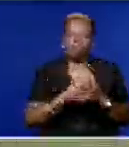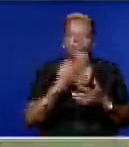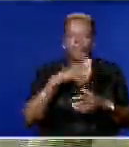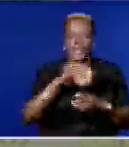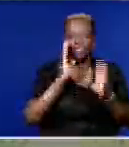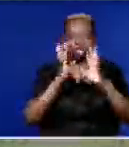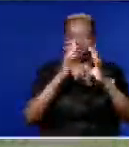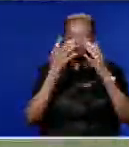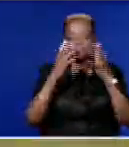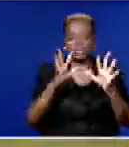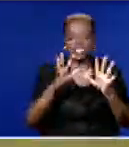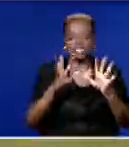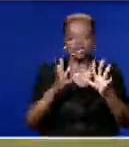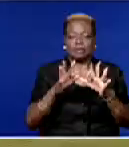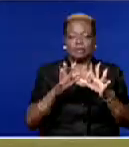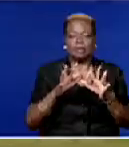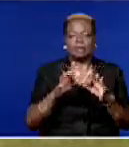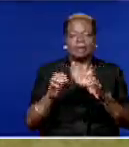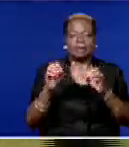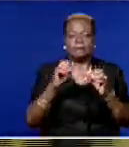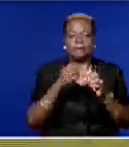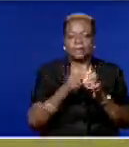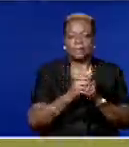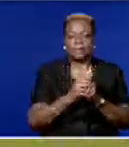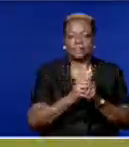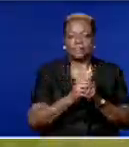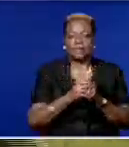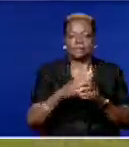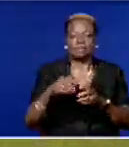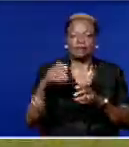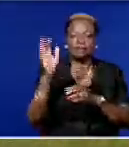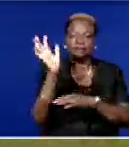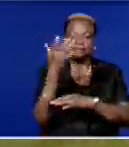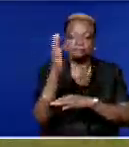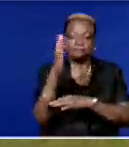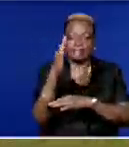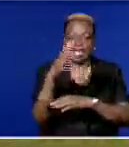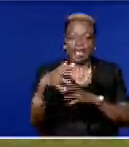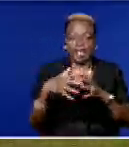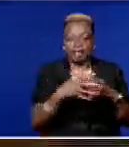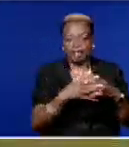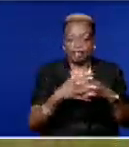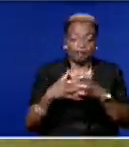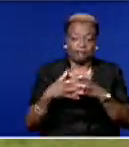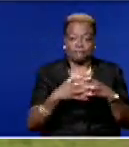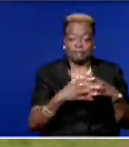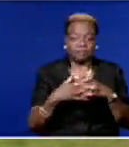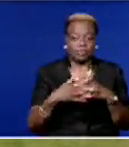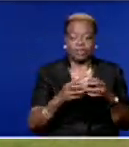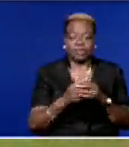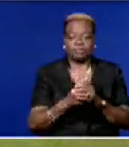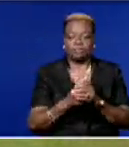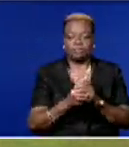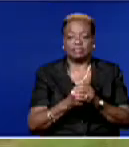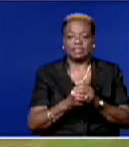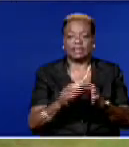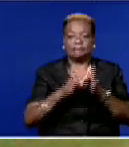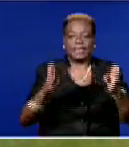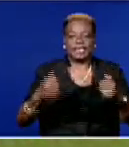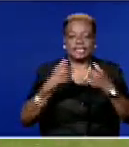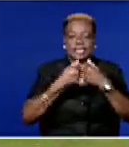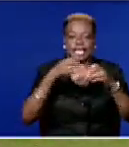Bahamas Flag Football League Championships, as on the men's side, the Predators and the Avengers will get their long-awaited grudge match in the biggest game of the